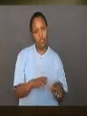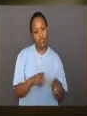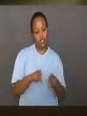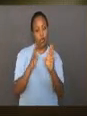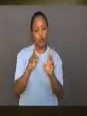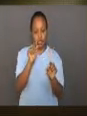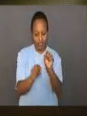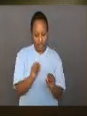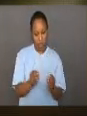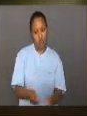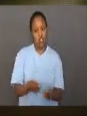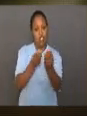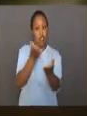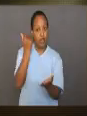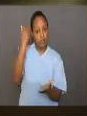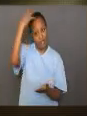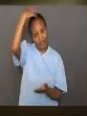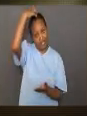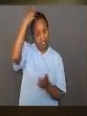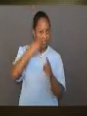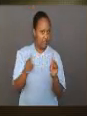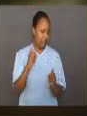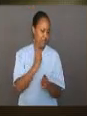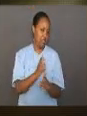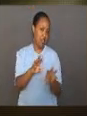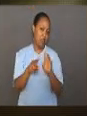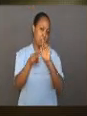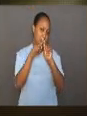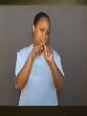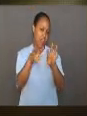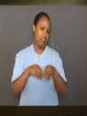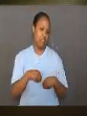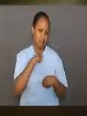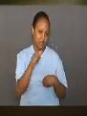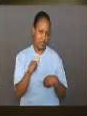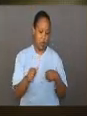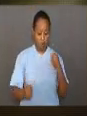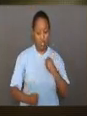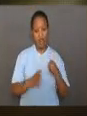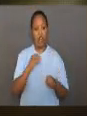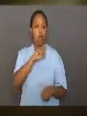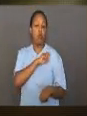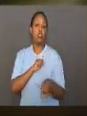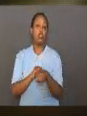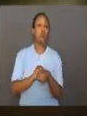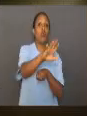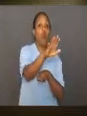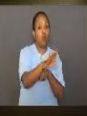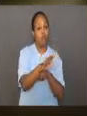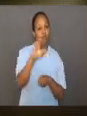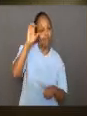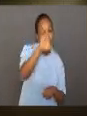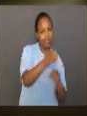the government, but the government did not respond positively and sent the police and army